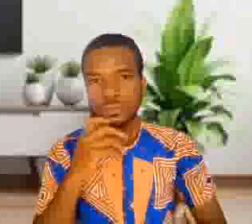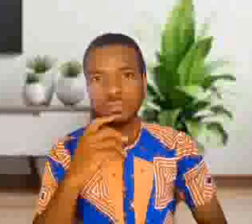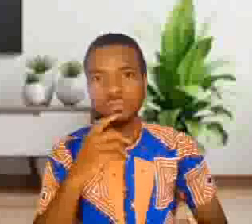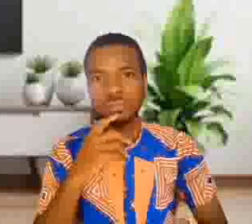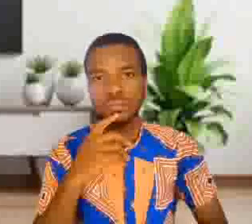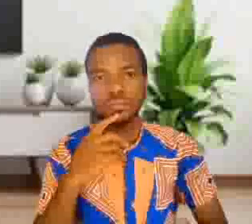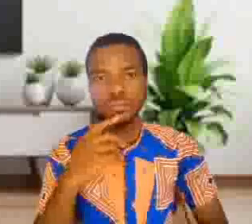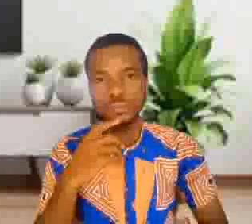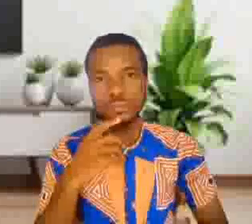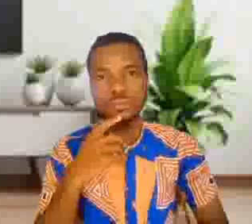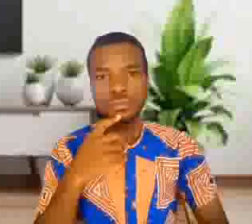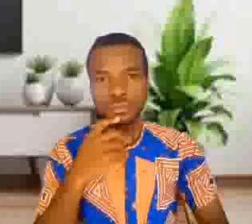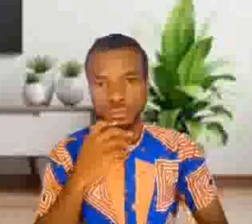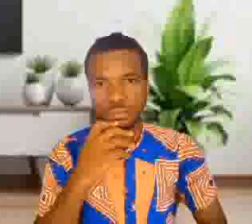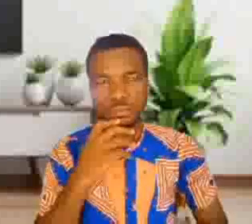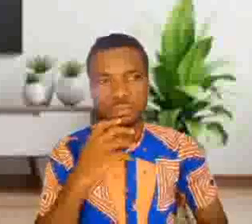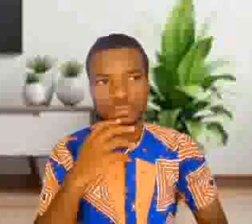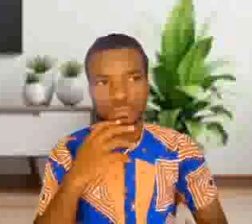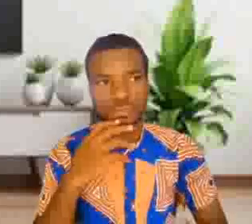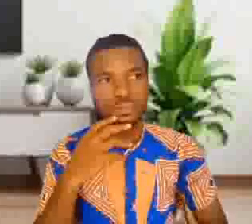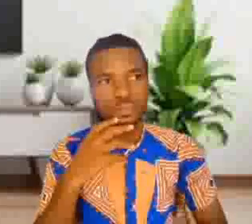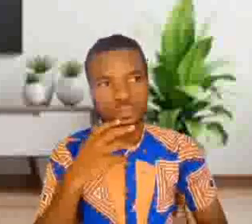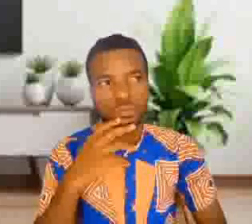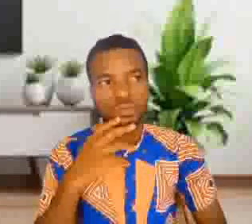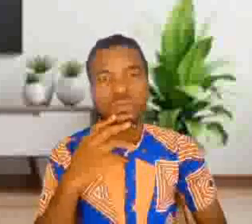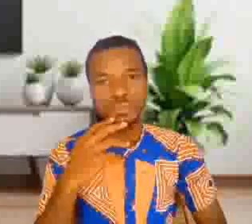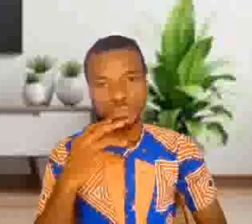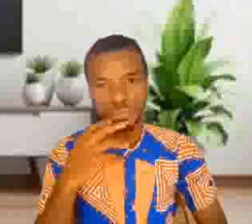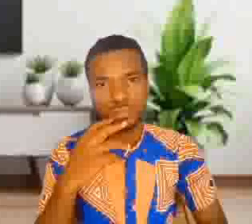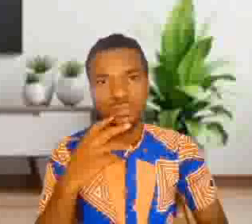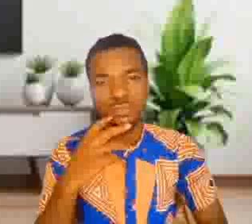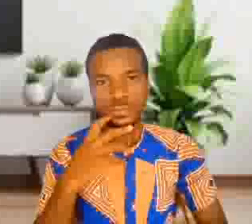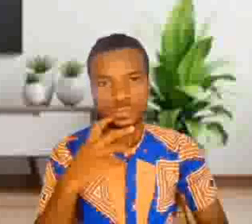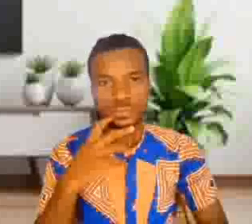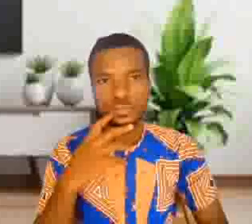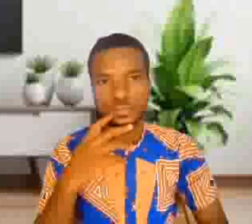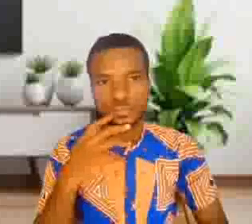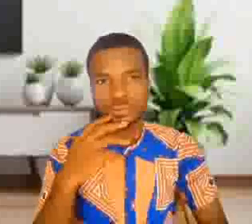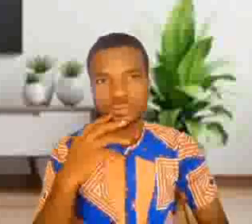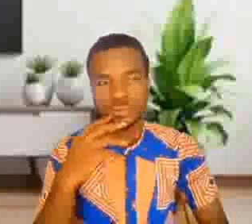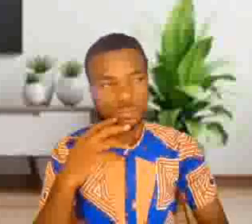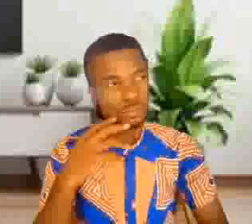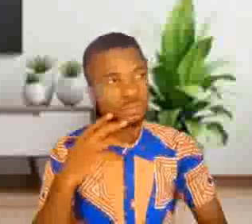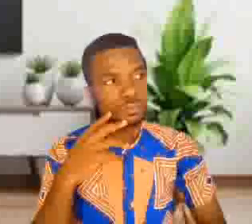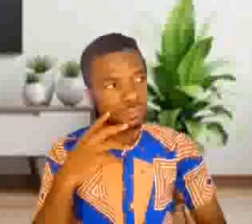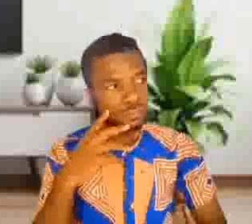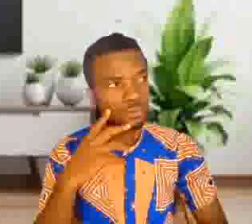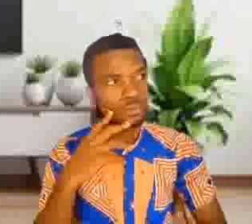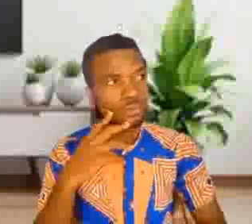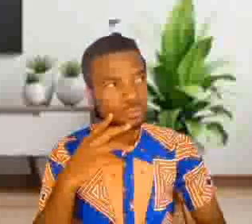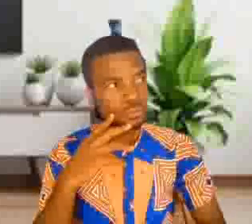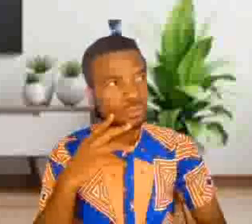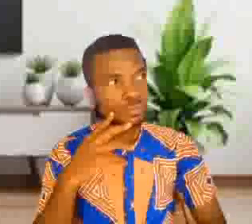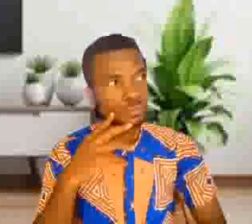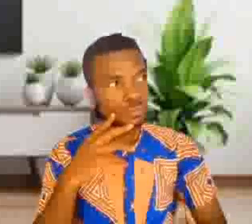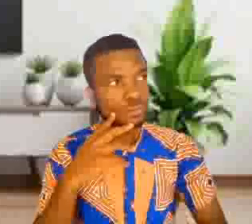formed the man from the dust, he blew into his nostrils the breath of life, and the man became a living soul. So there